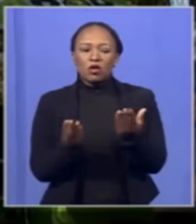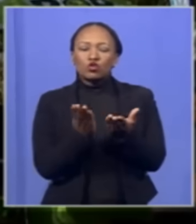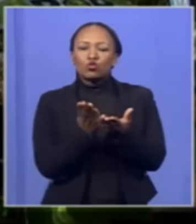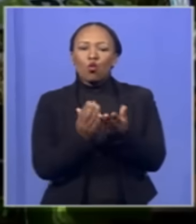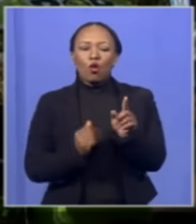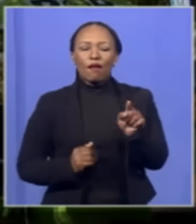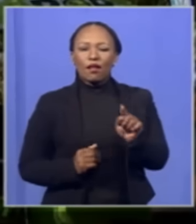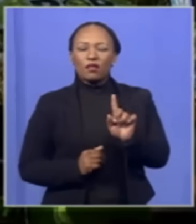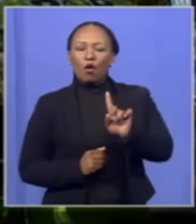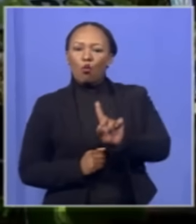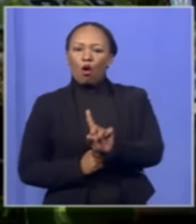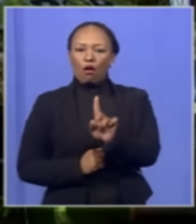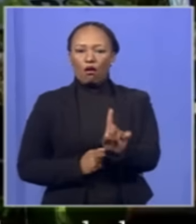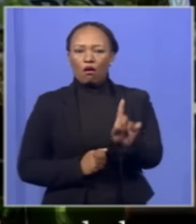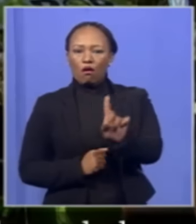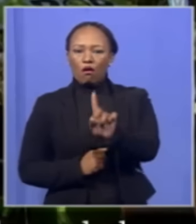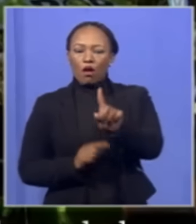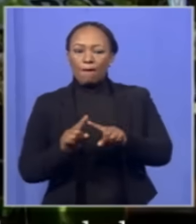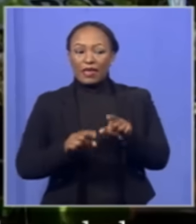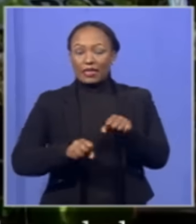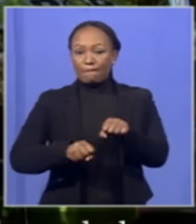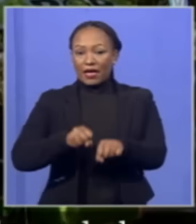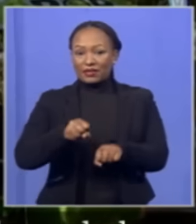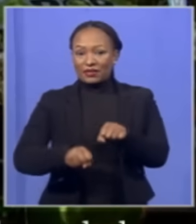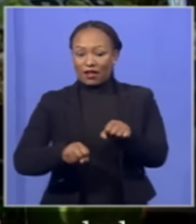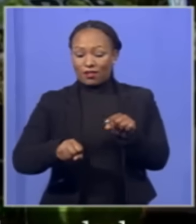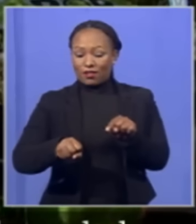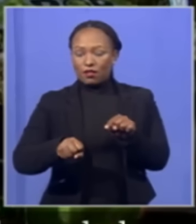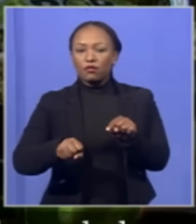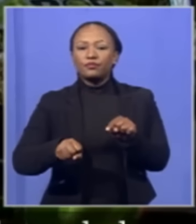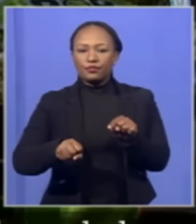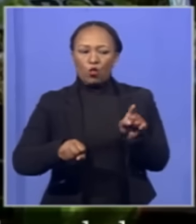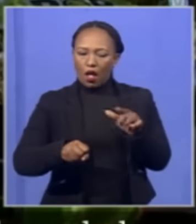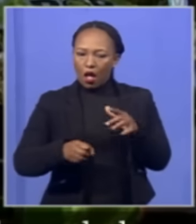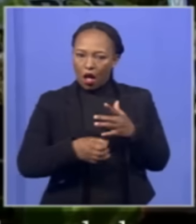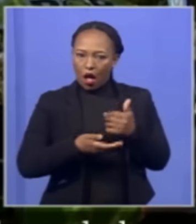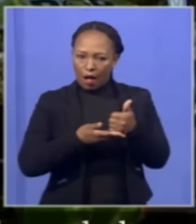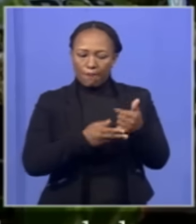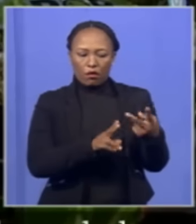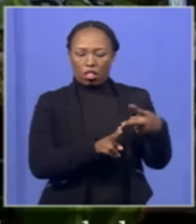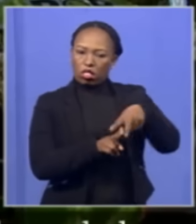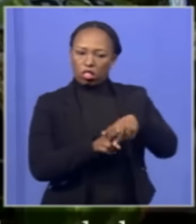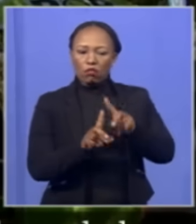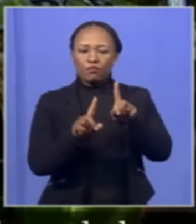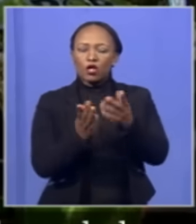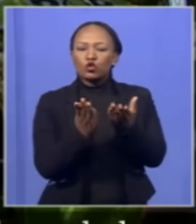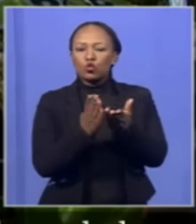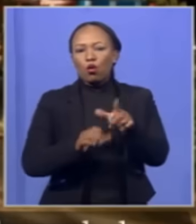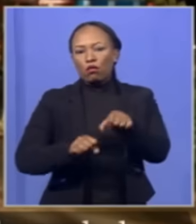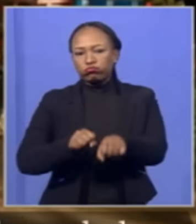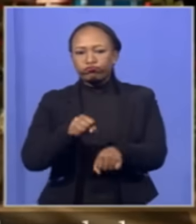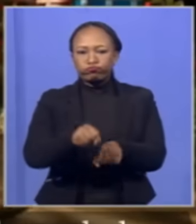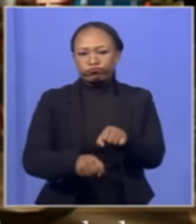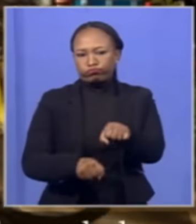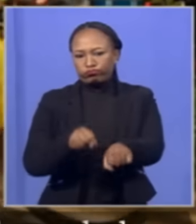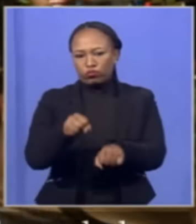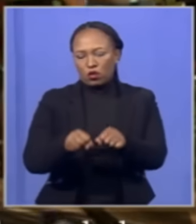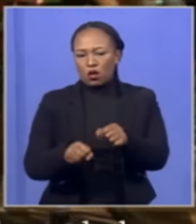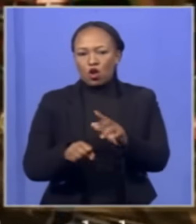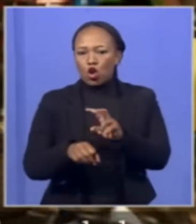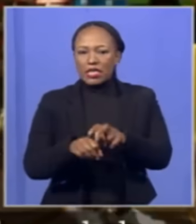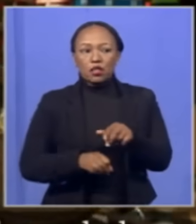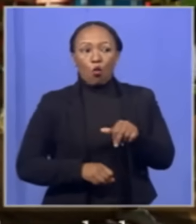what a bicycle does is it allows them to get to school quicker and without expending so much energy. Ge dibapadi di